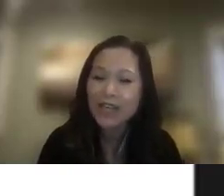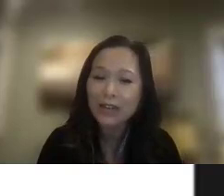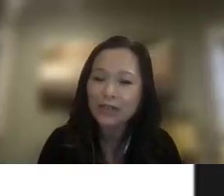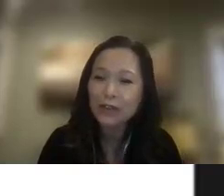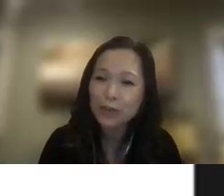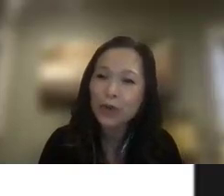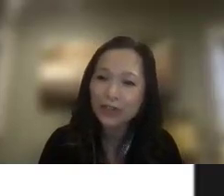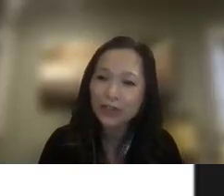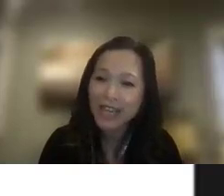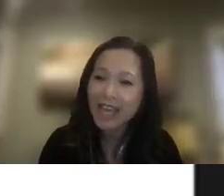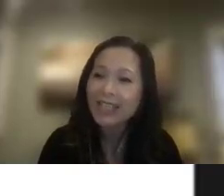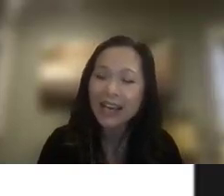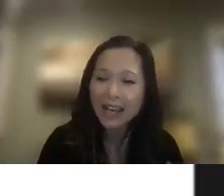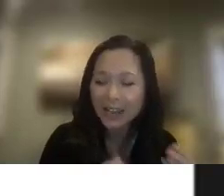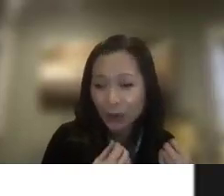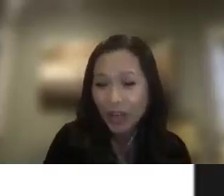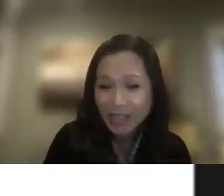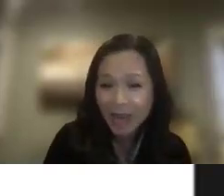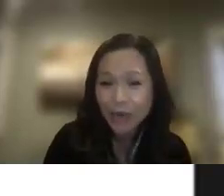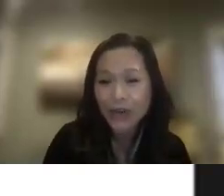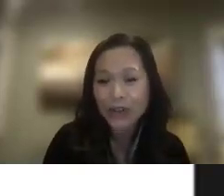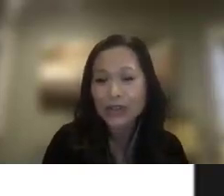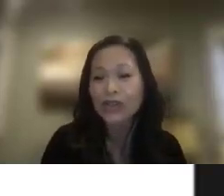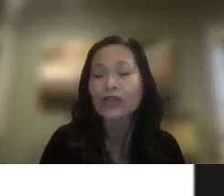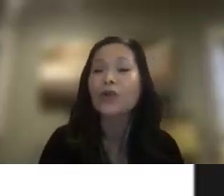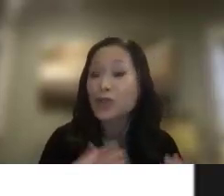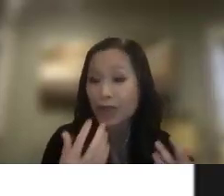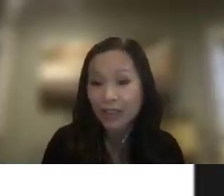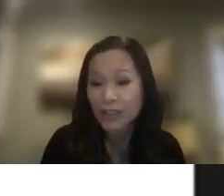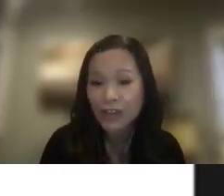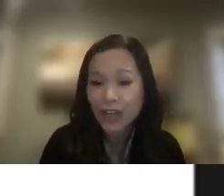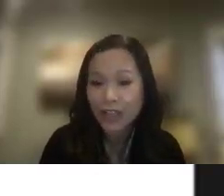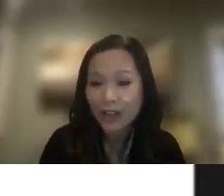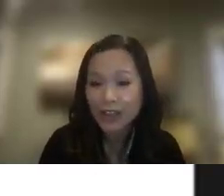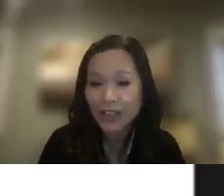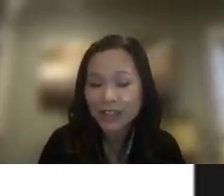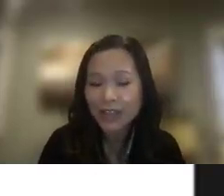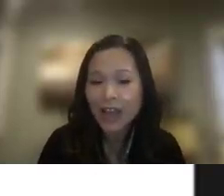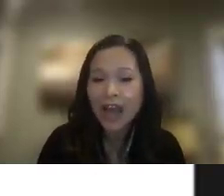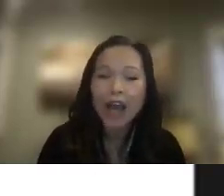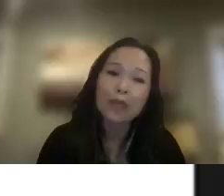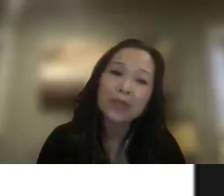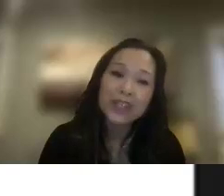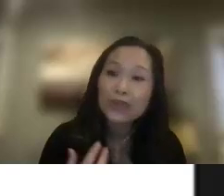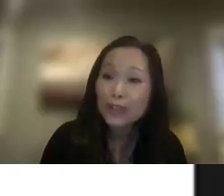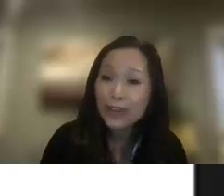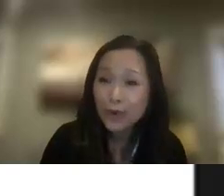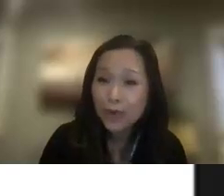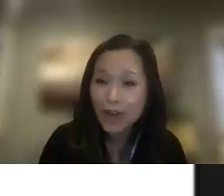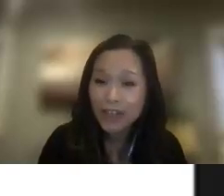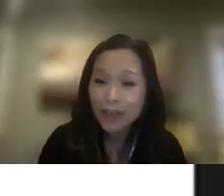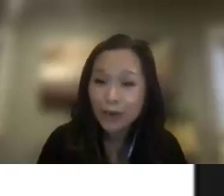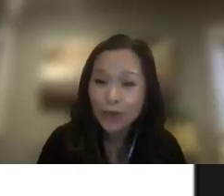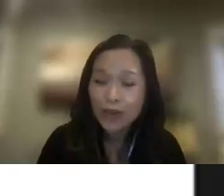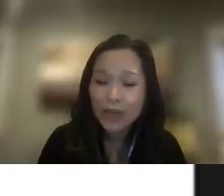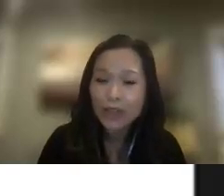that can be there as a first point of contact, going to them with your concern, or directly to your audiologist. But generally through